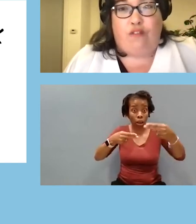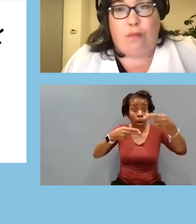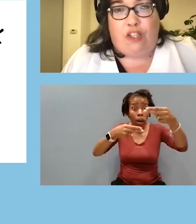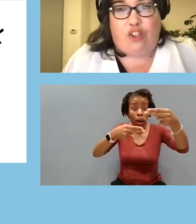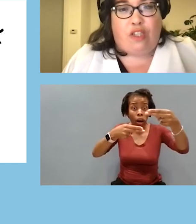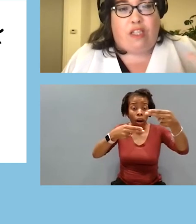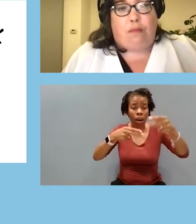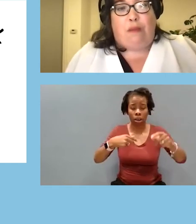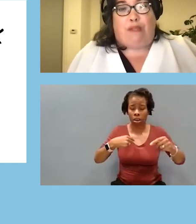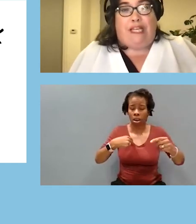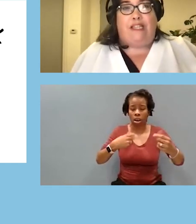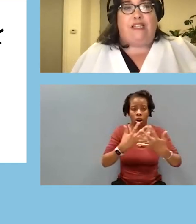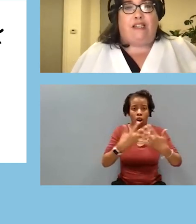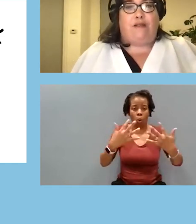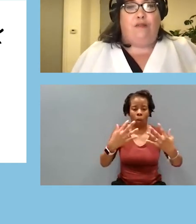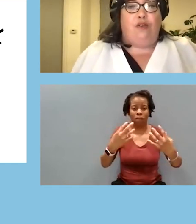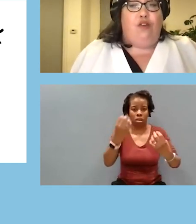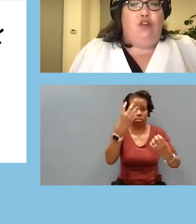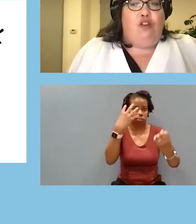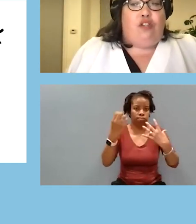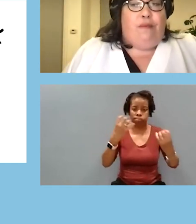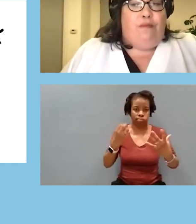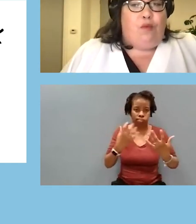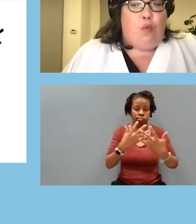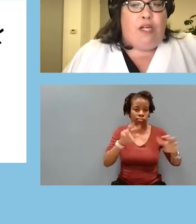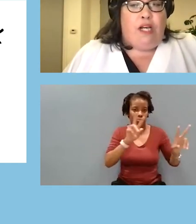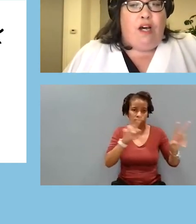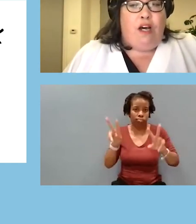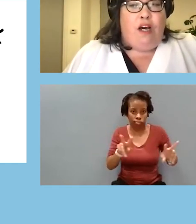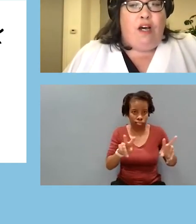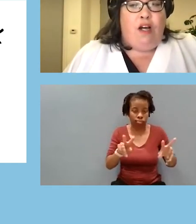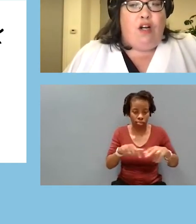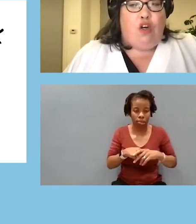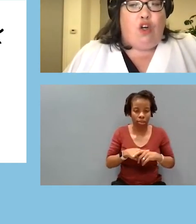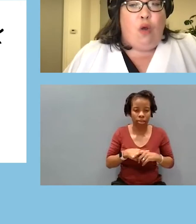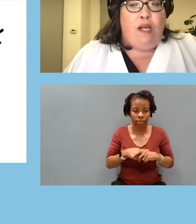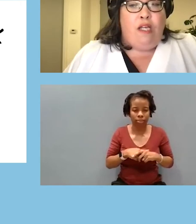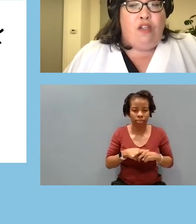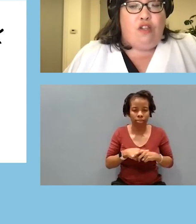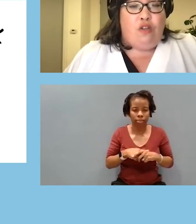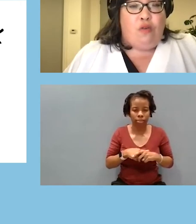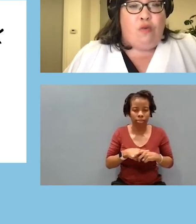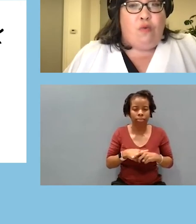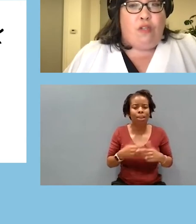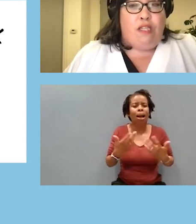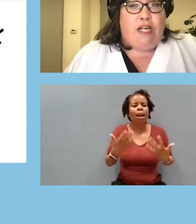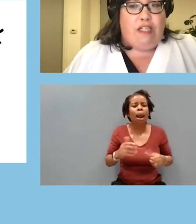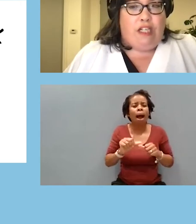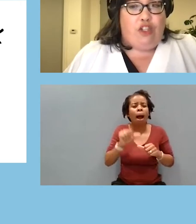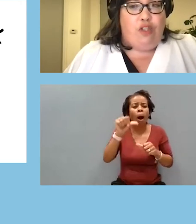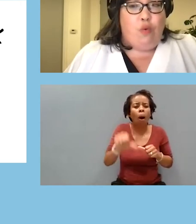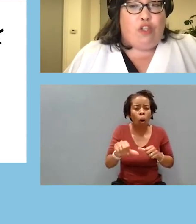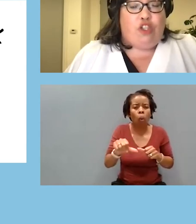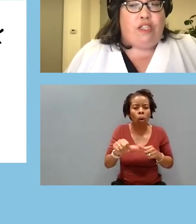visual information that is being presented. So we are going into the